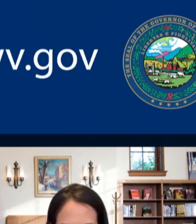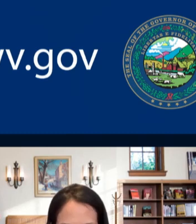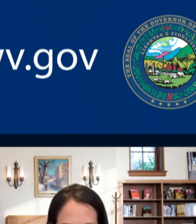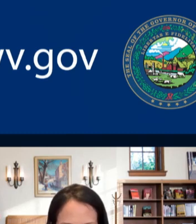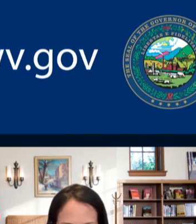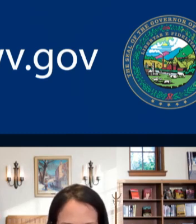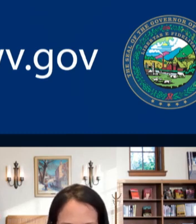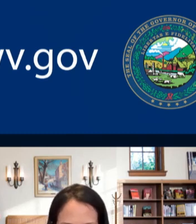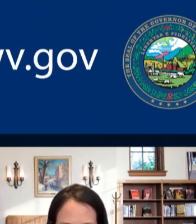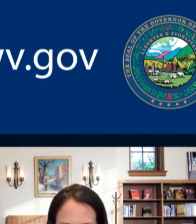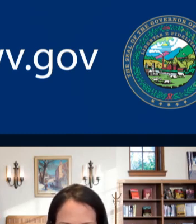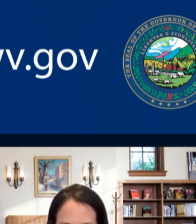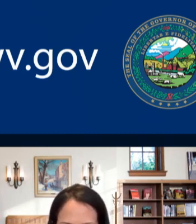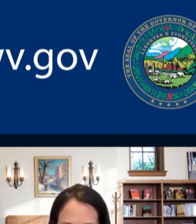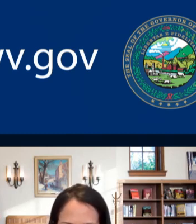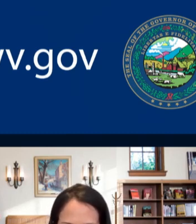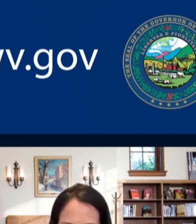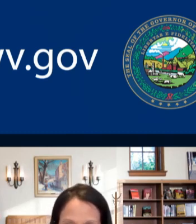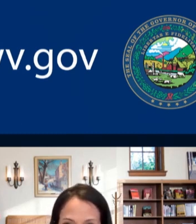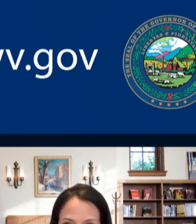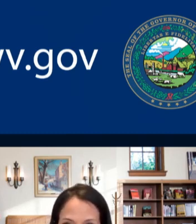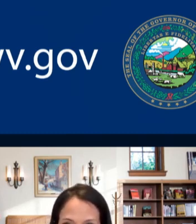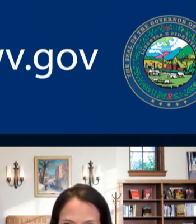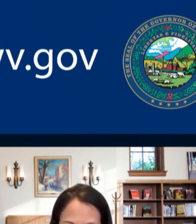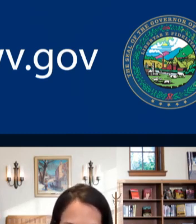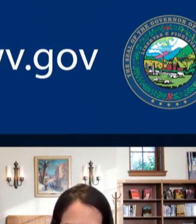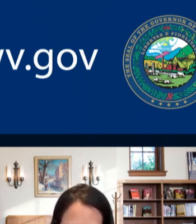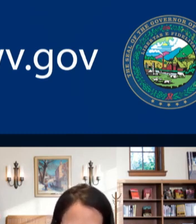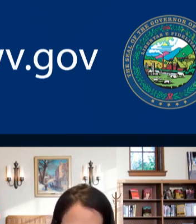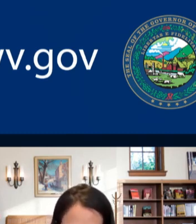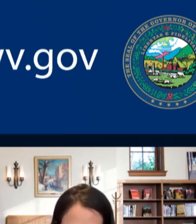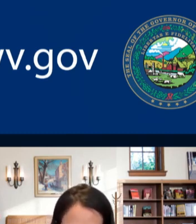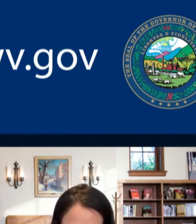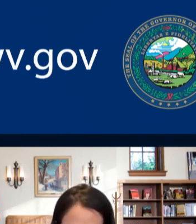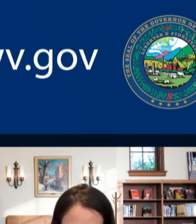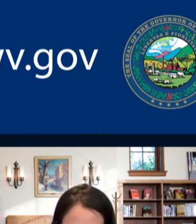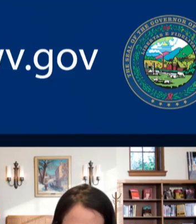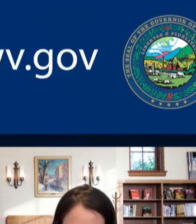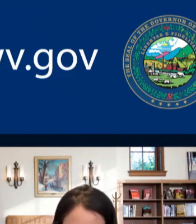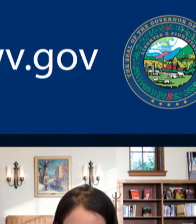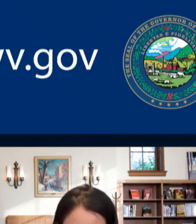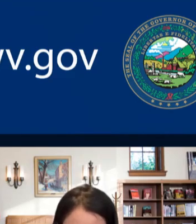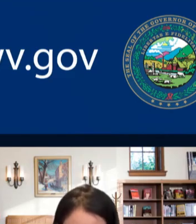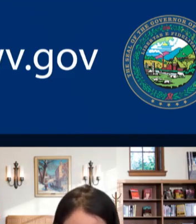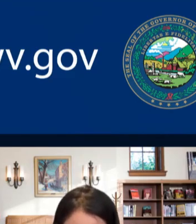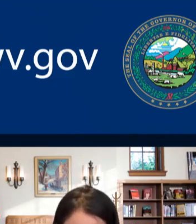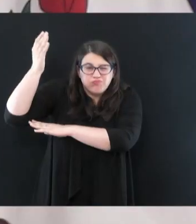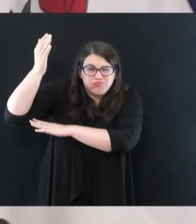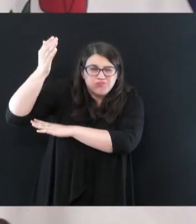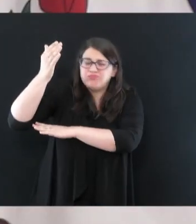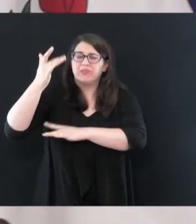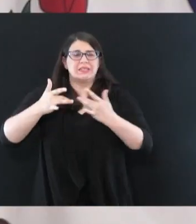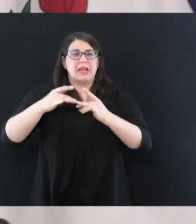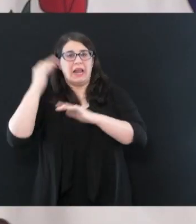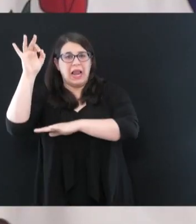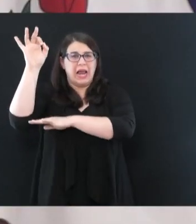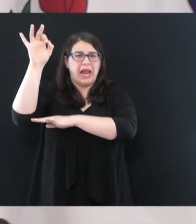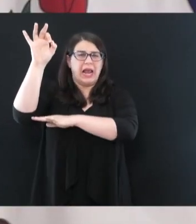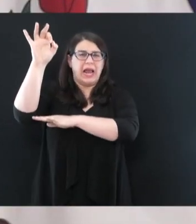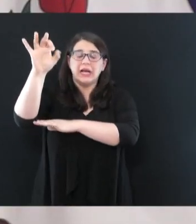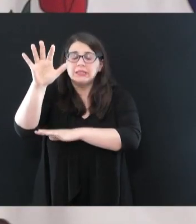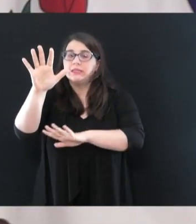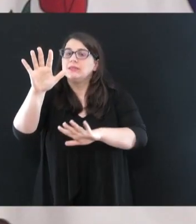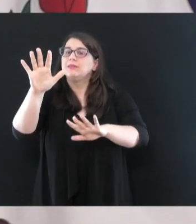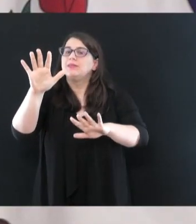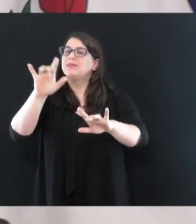Okay. I got kind of wound up right there and everything, but I love the fact that you